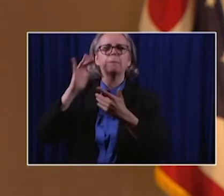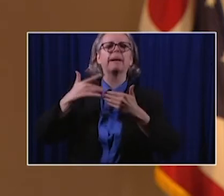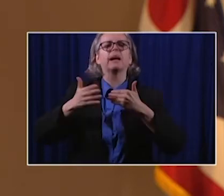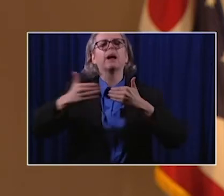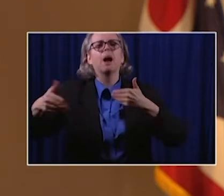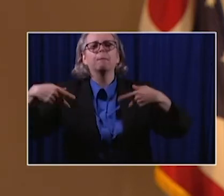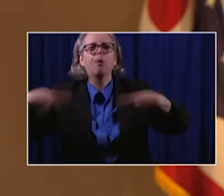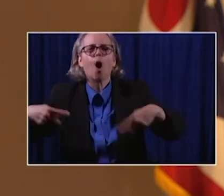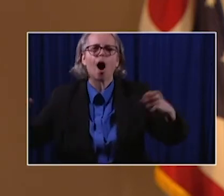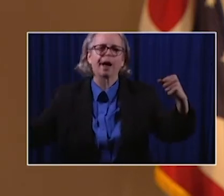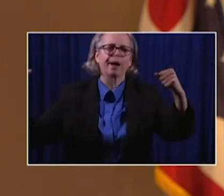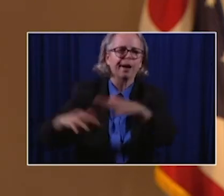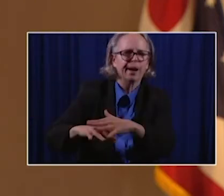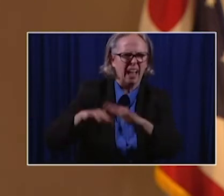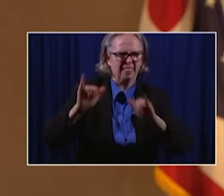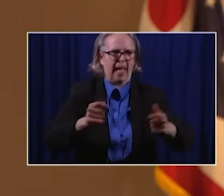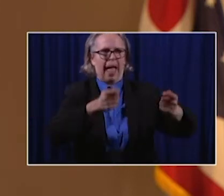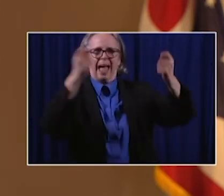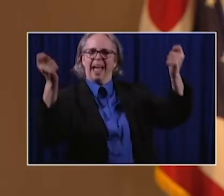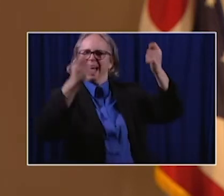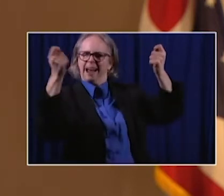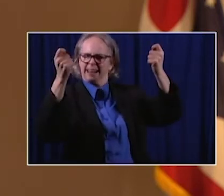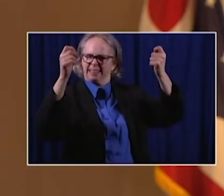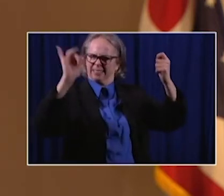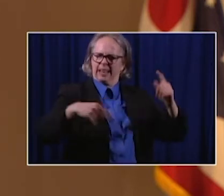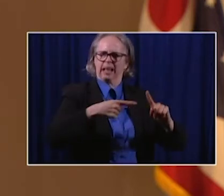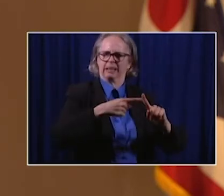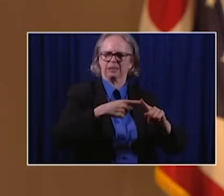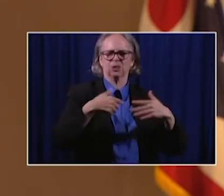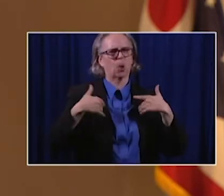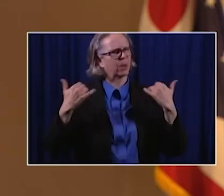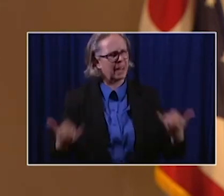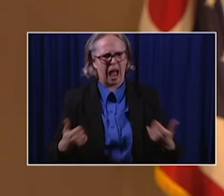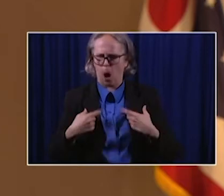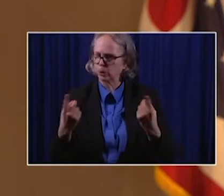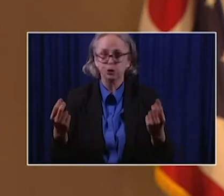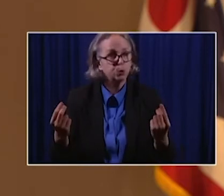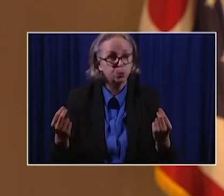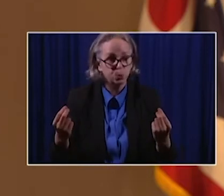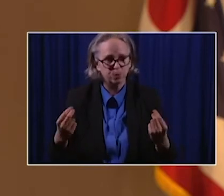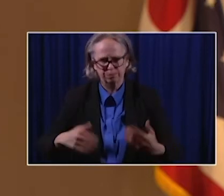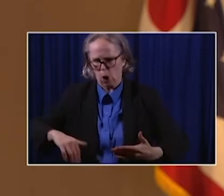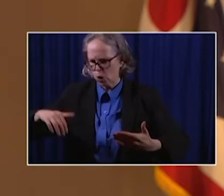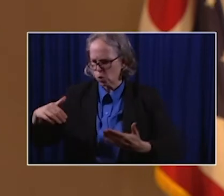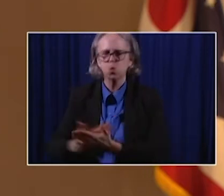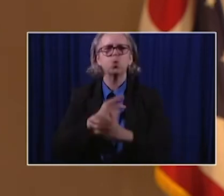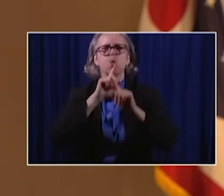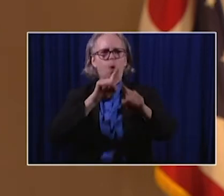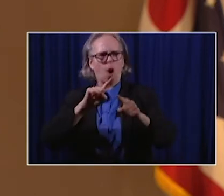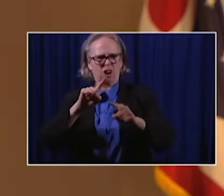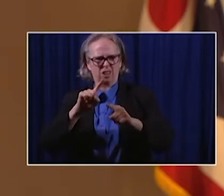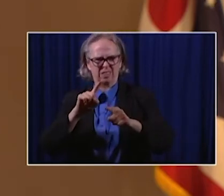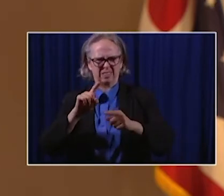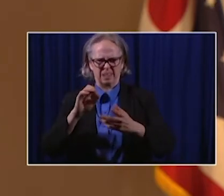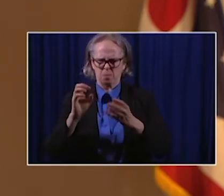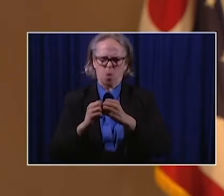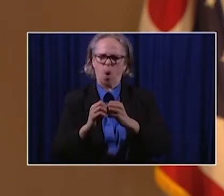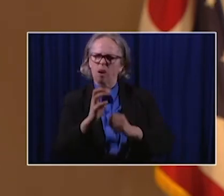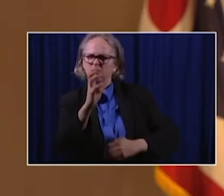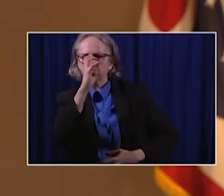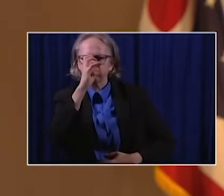next few days that will place significant new restrictions on these social activities. Specifically,